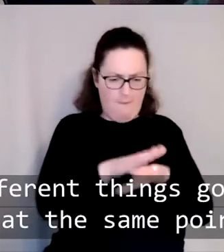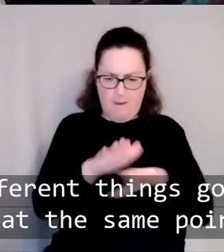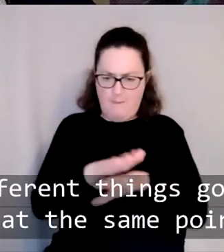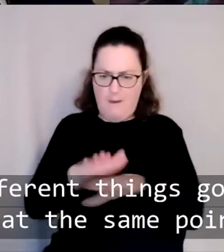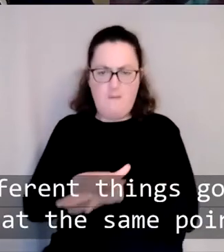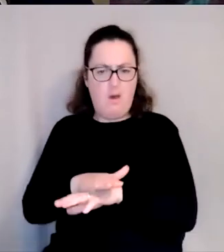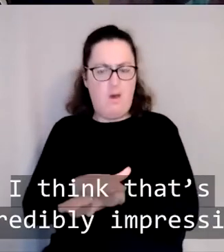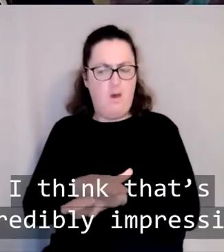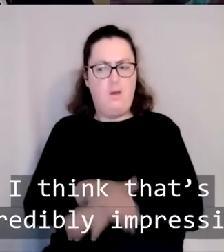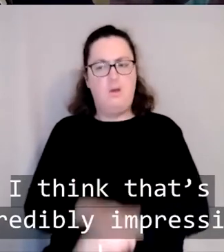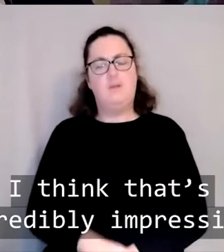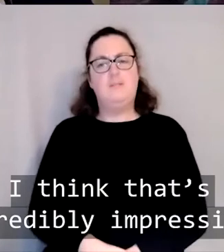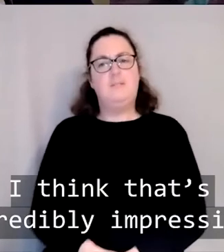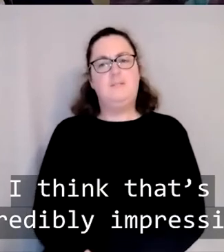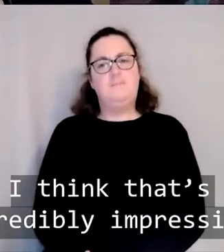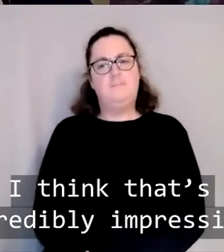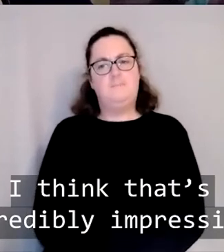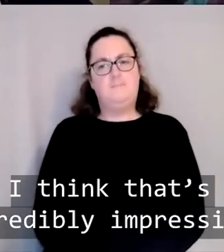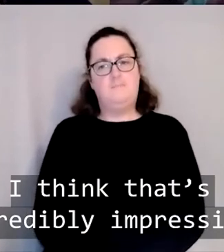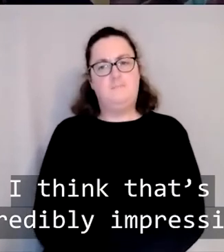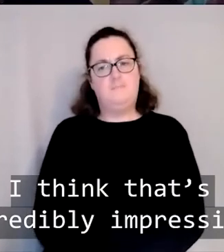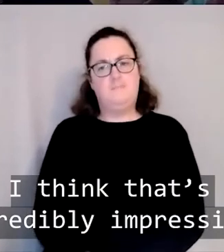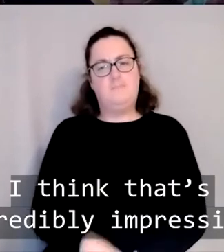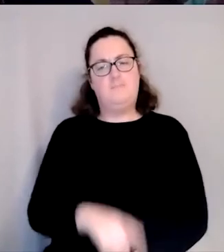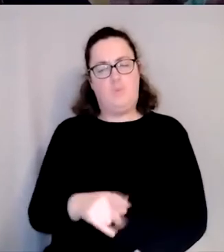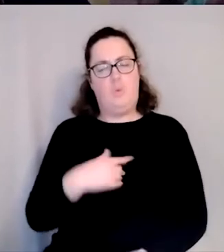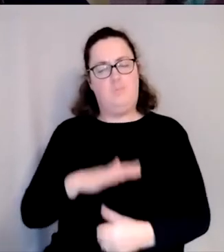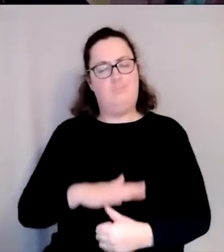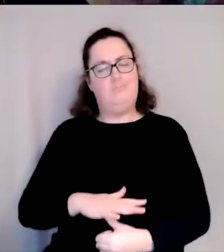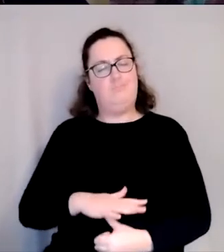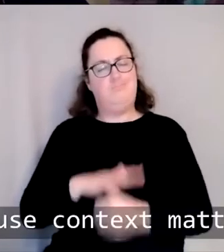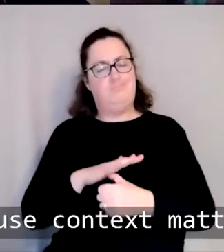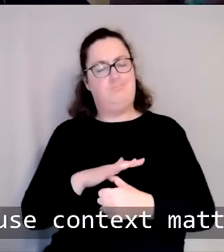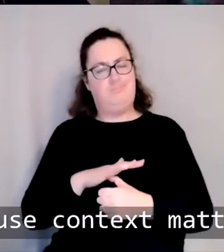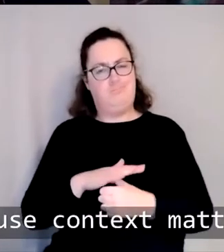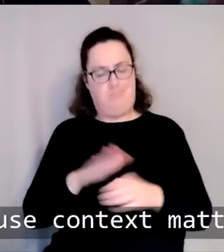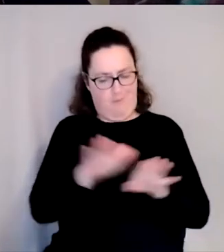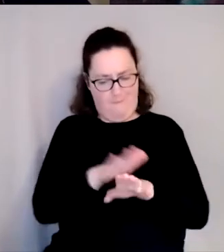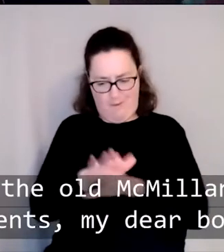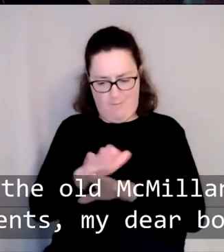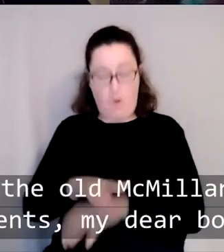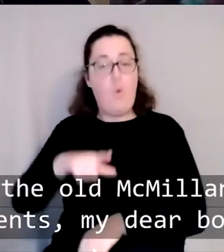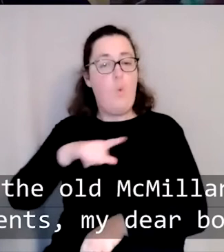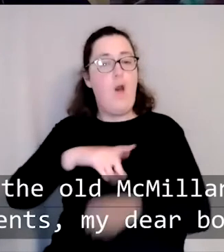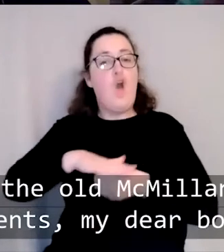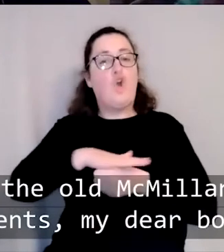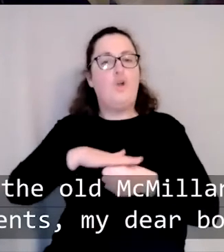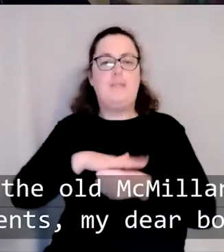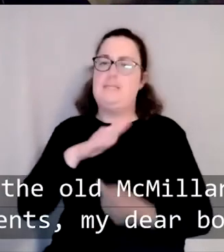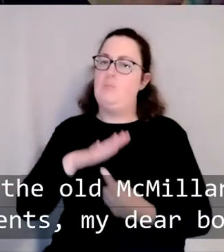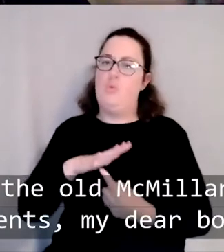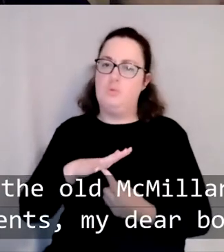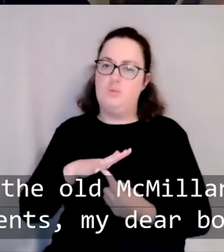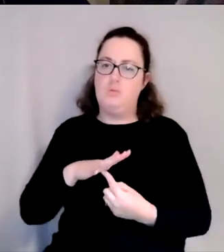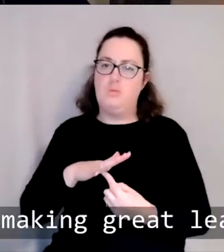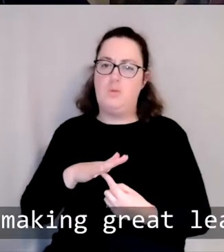going on at the same point. And I think that's incredibly impressive. And because context matters. There's the old Macmillan thing,